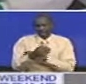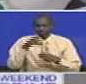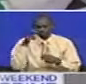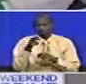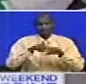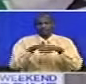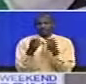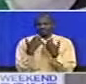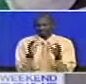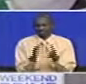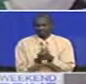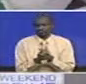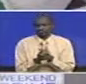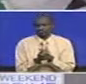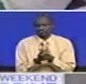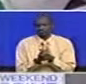broken.